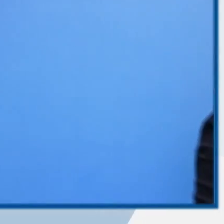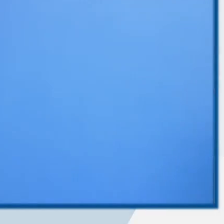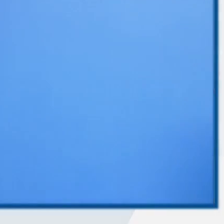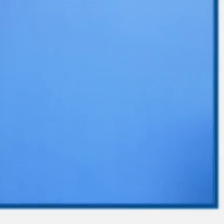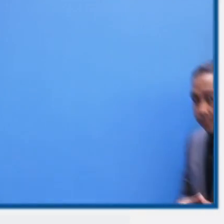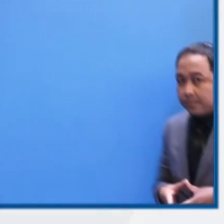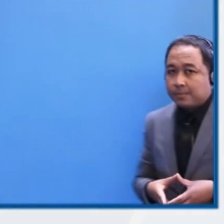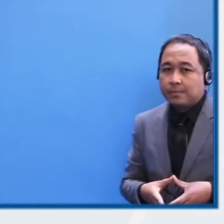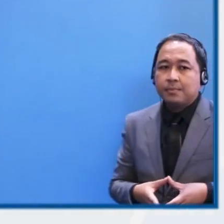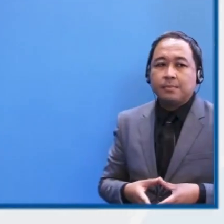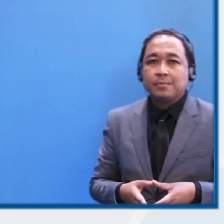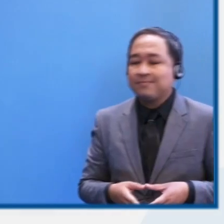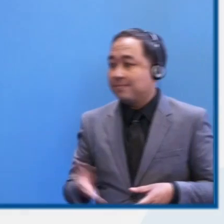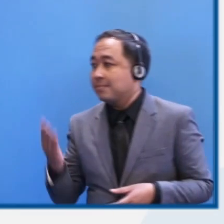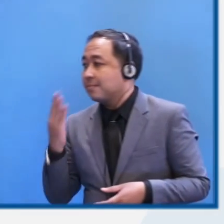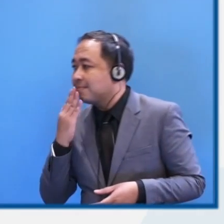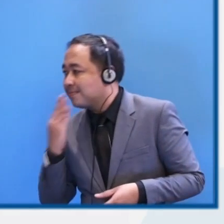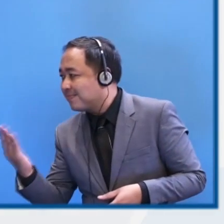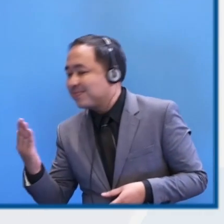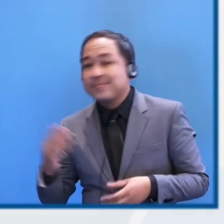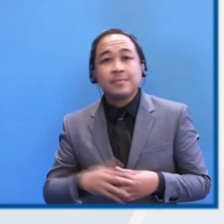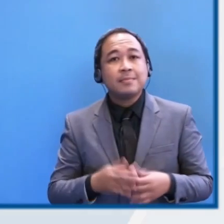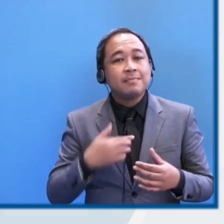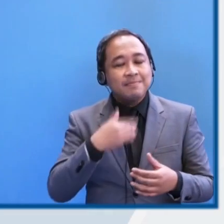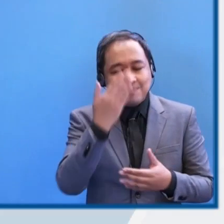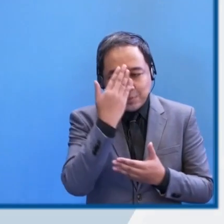David. It's a privilege to be part of this panel,